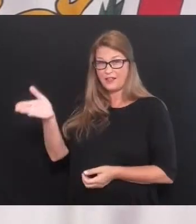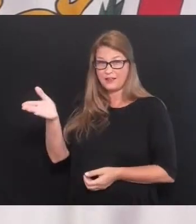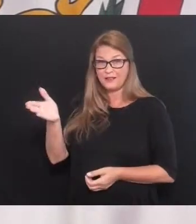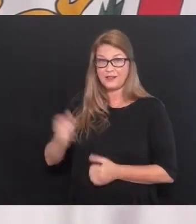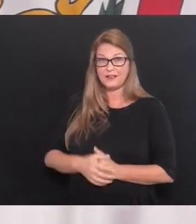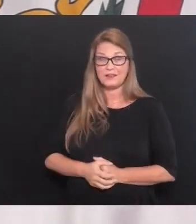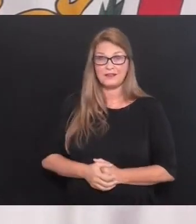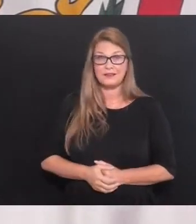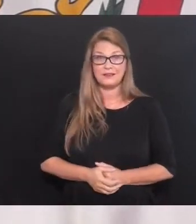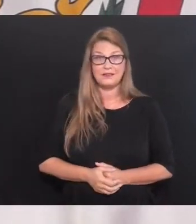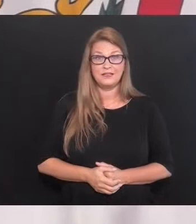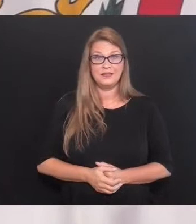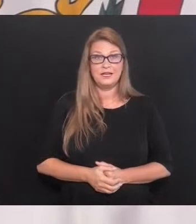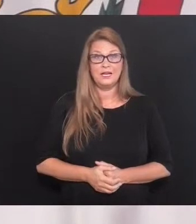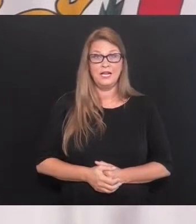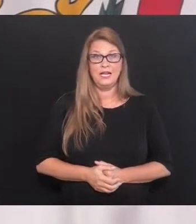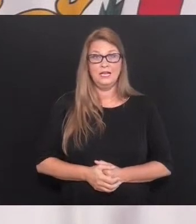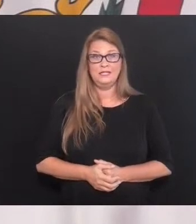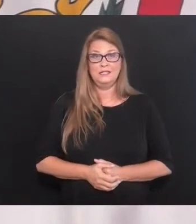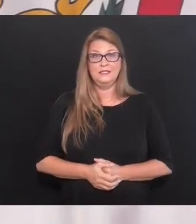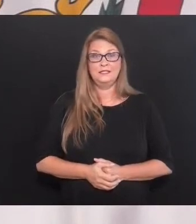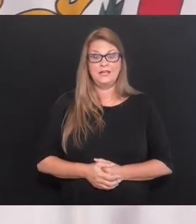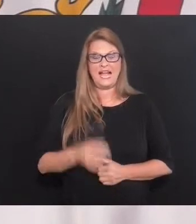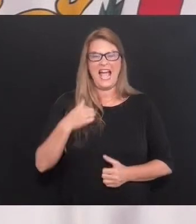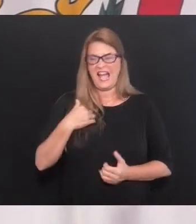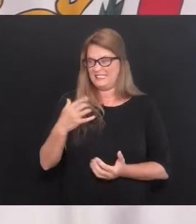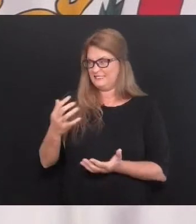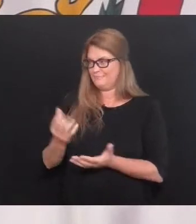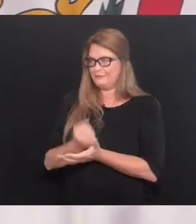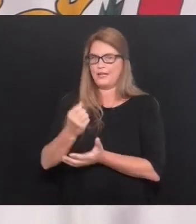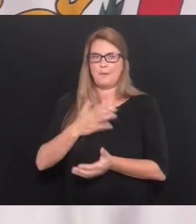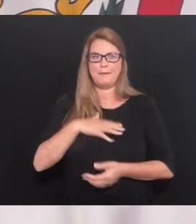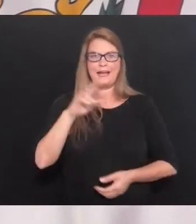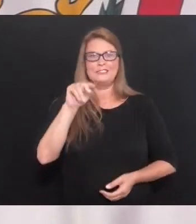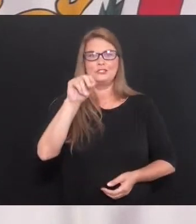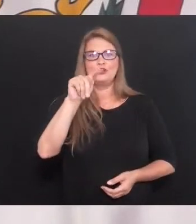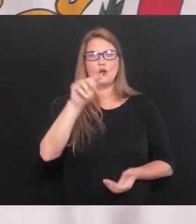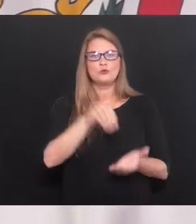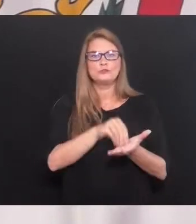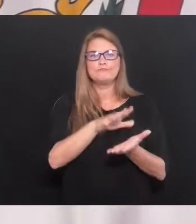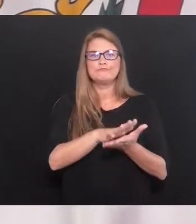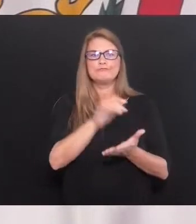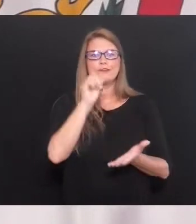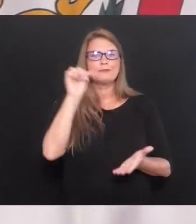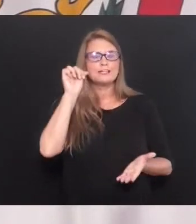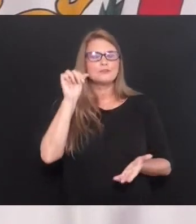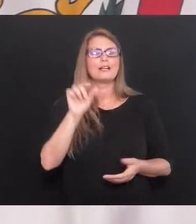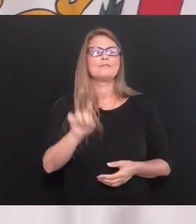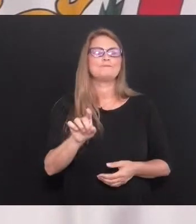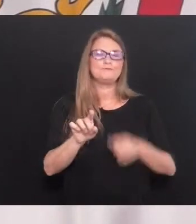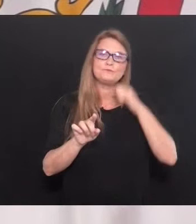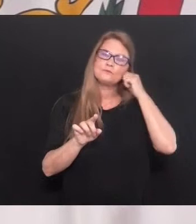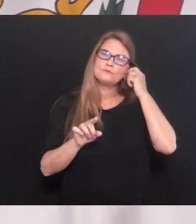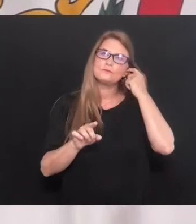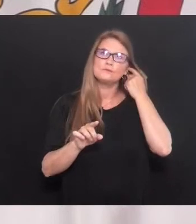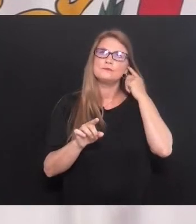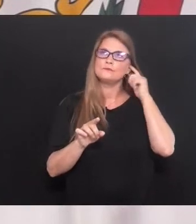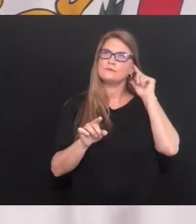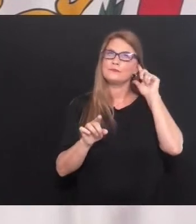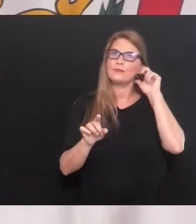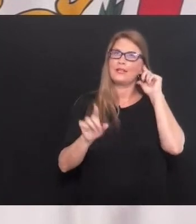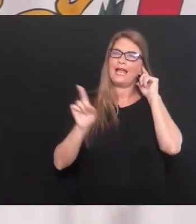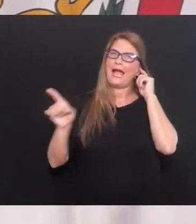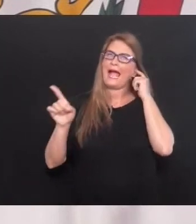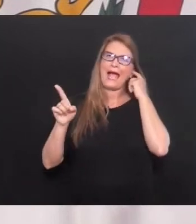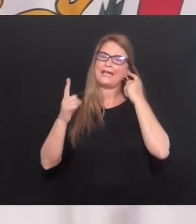wanted to go get some of the notes that I wrote down and everything, and I did. But the doctor yesterday, and I can't for the life of me pronounce